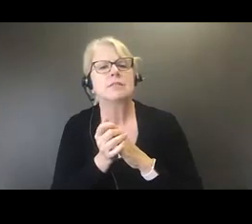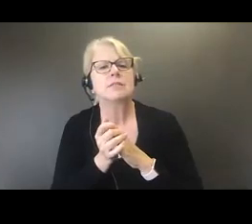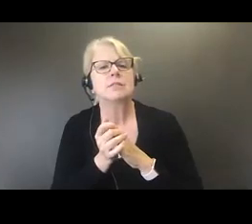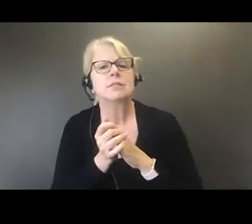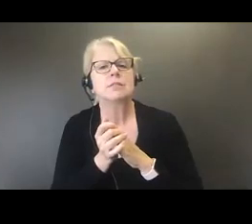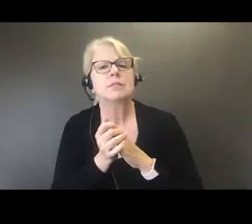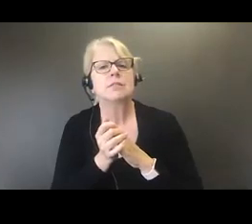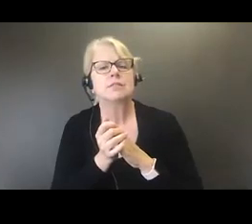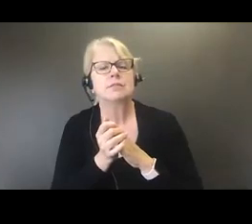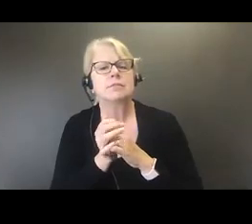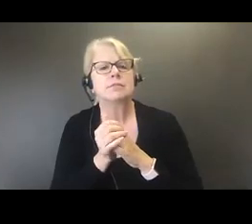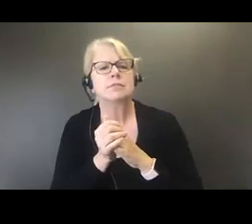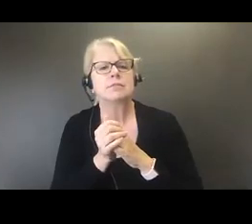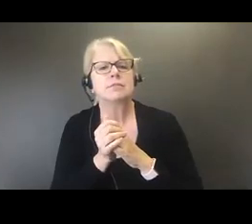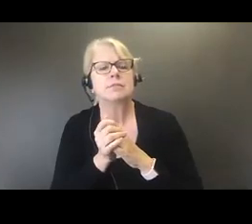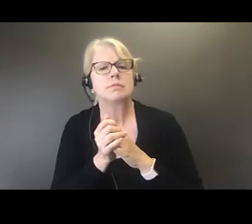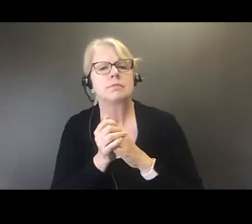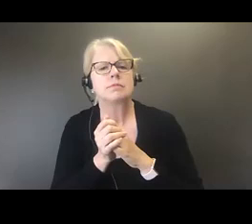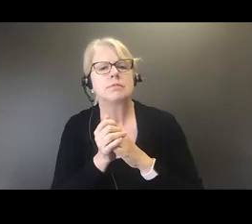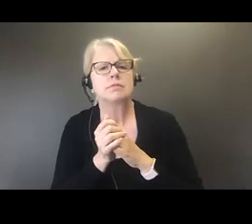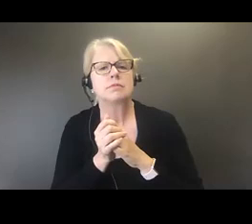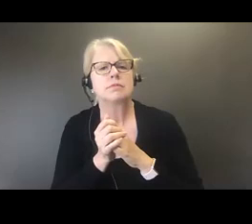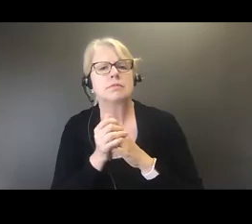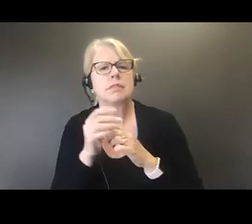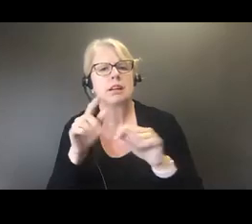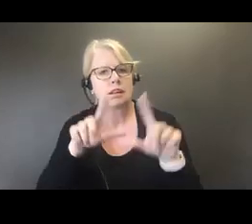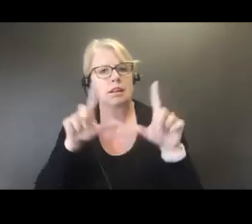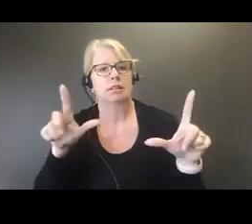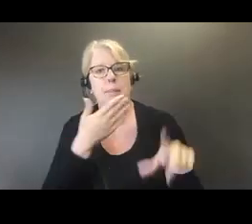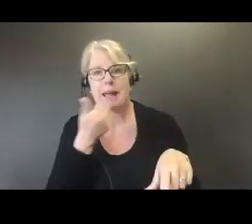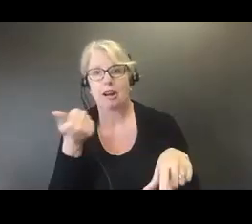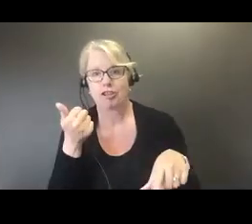From current slide, come on. How's that? Is that any better?